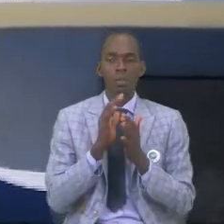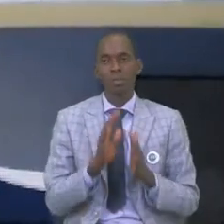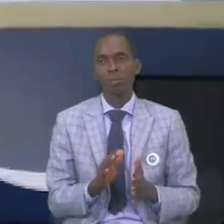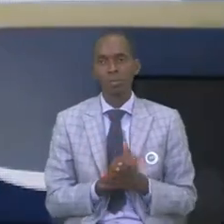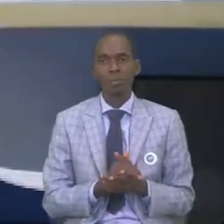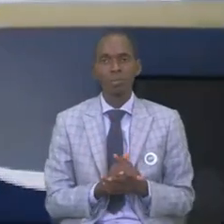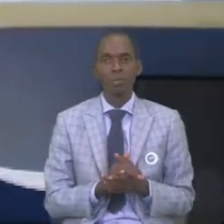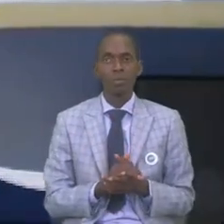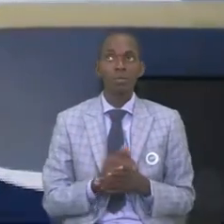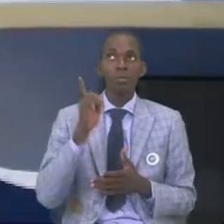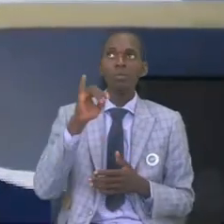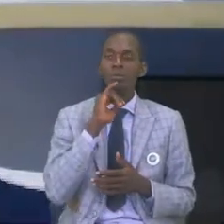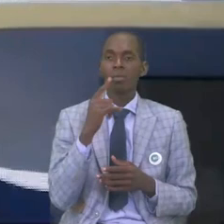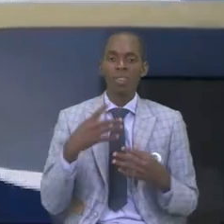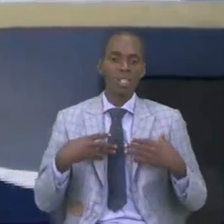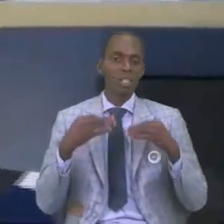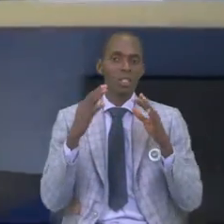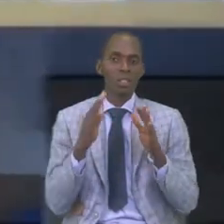and the healer,